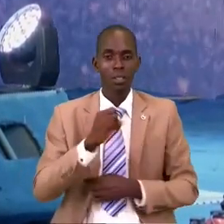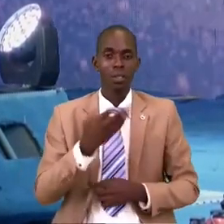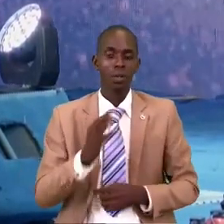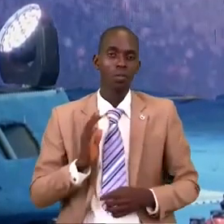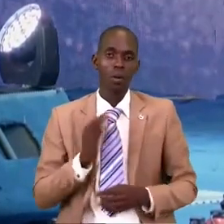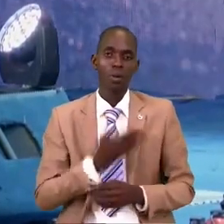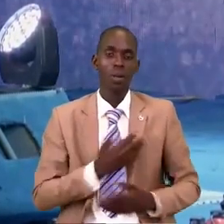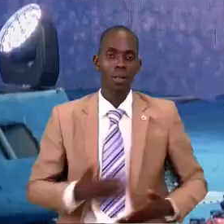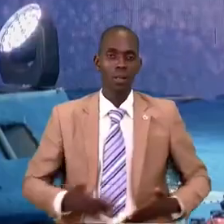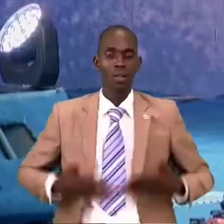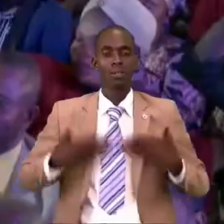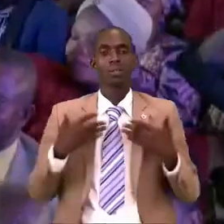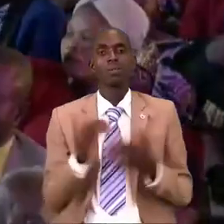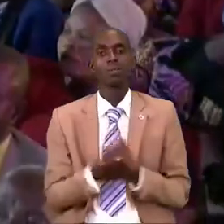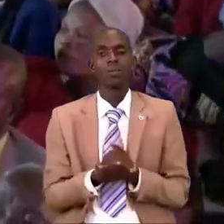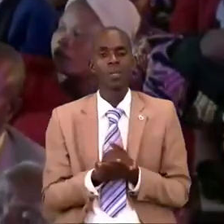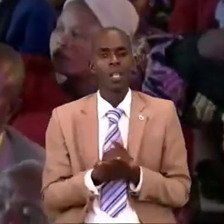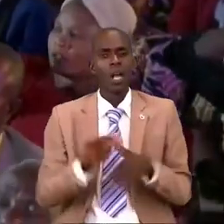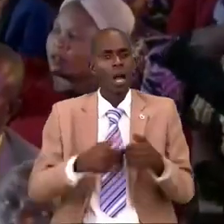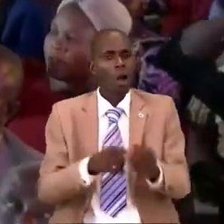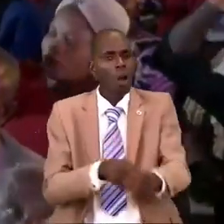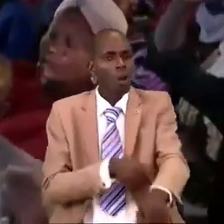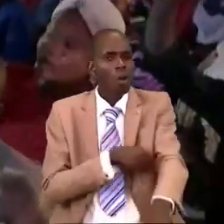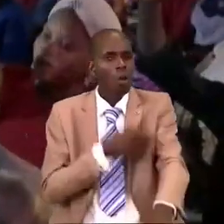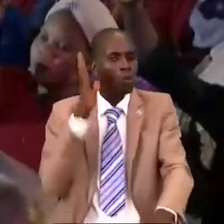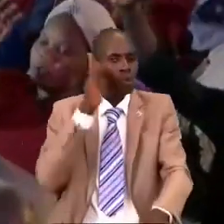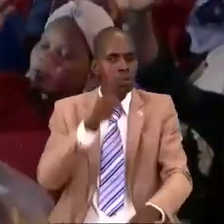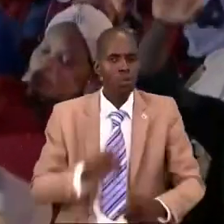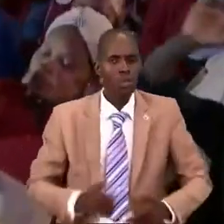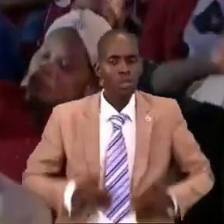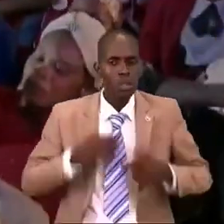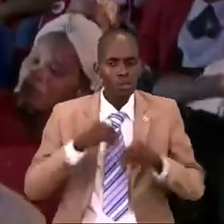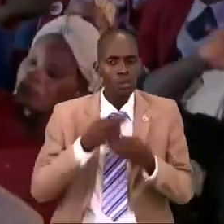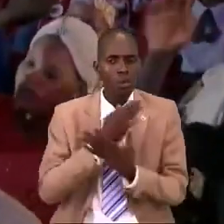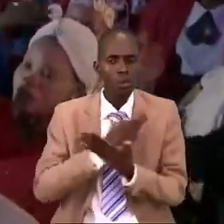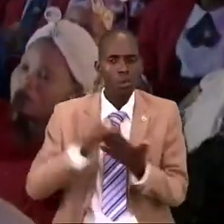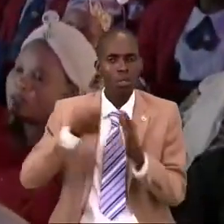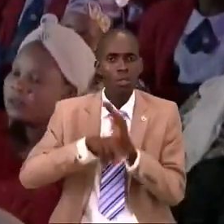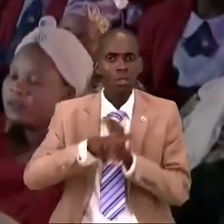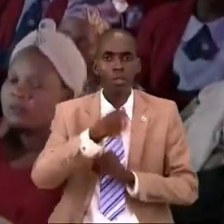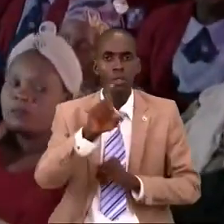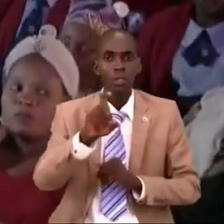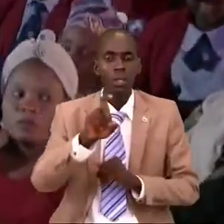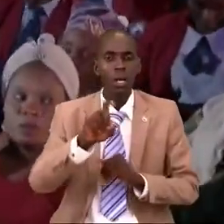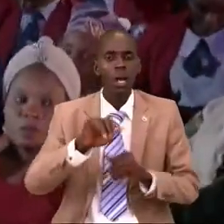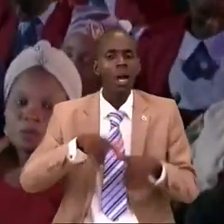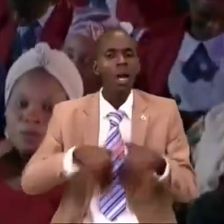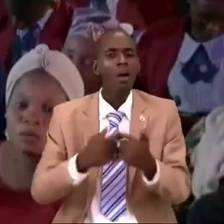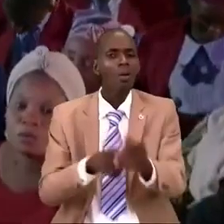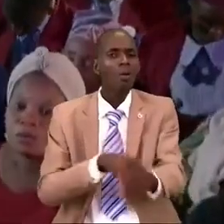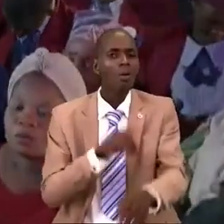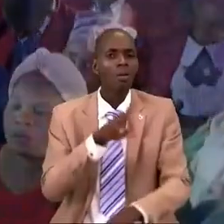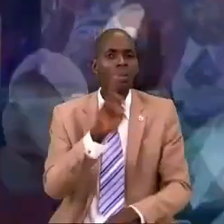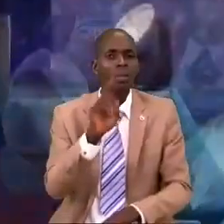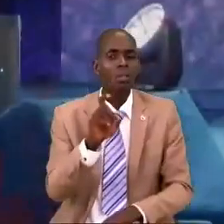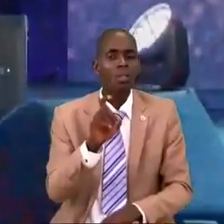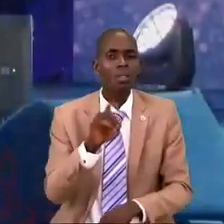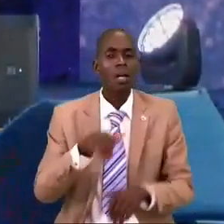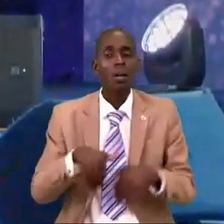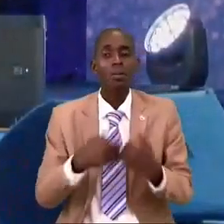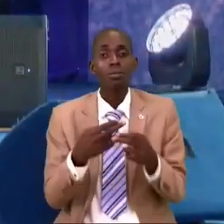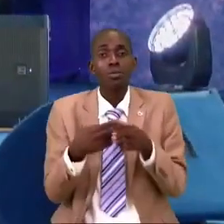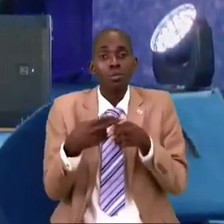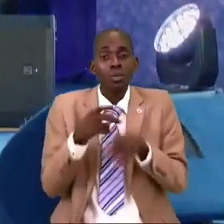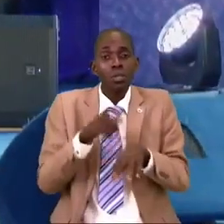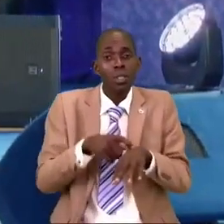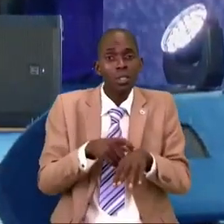long are you to live in righteousness? Look at number two now. Point number two is the